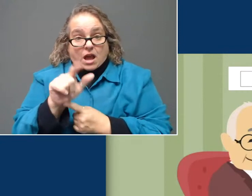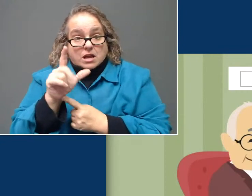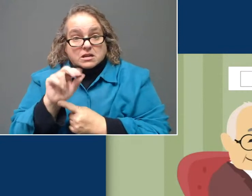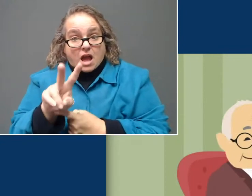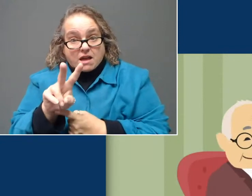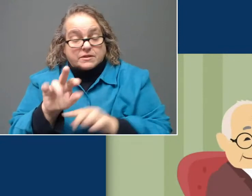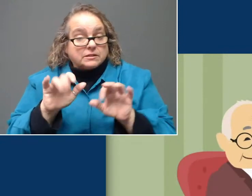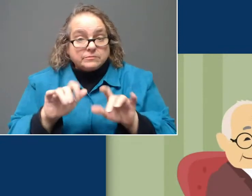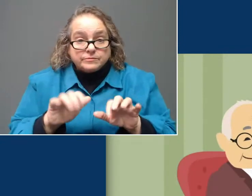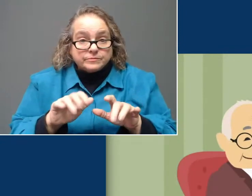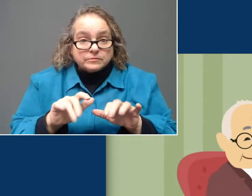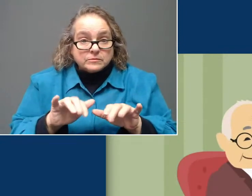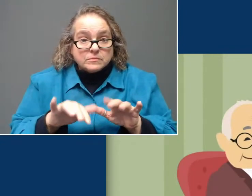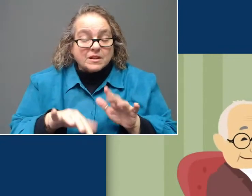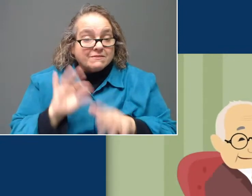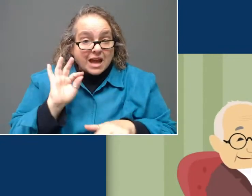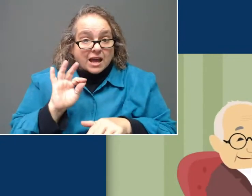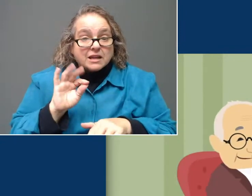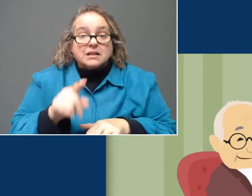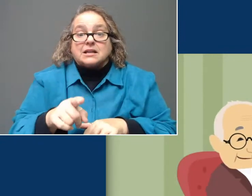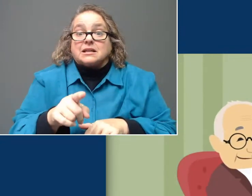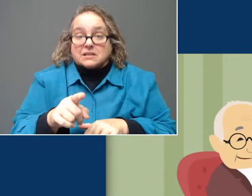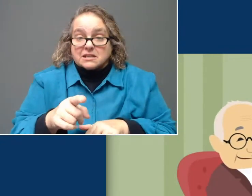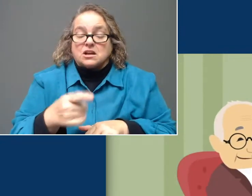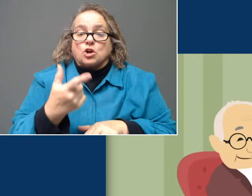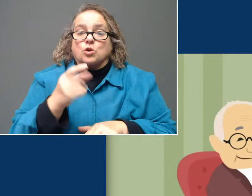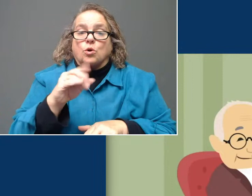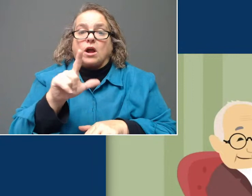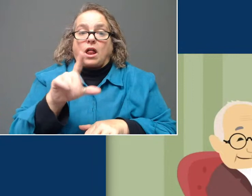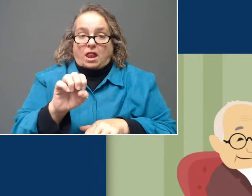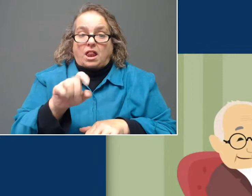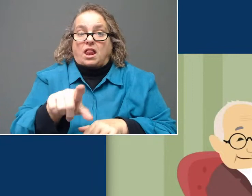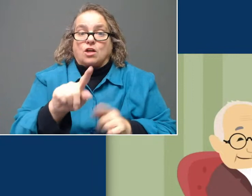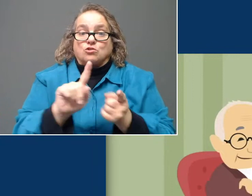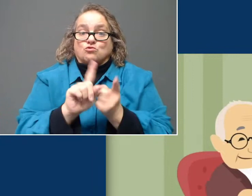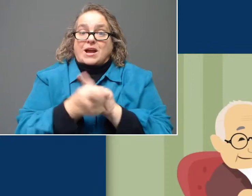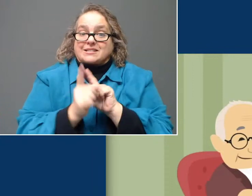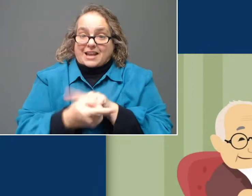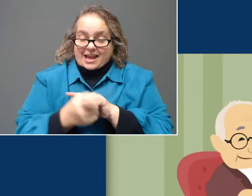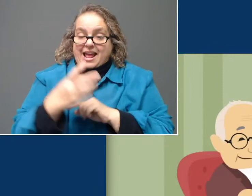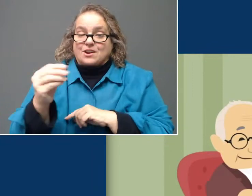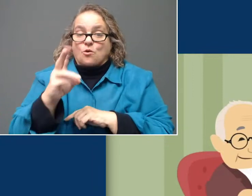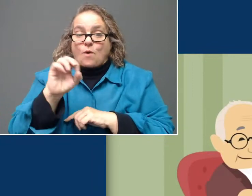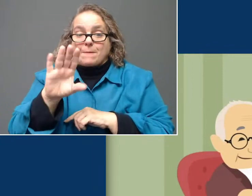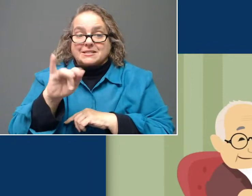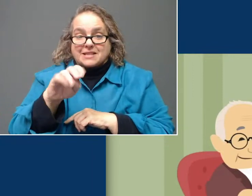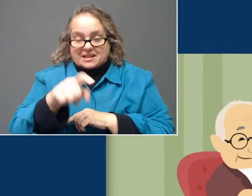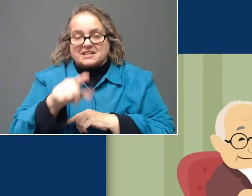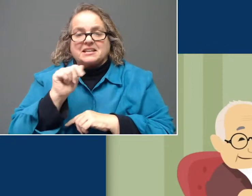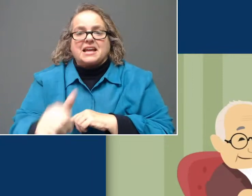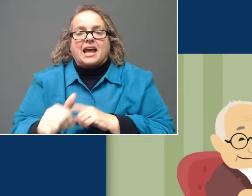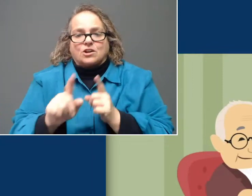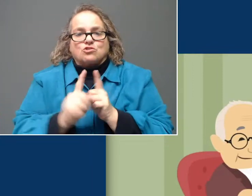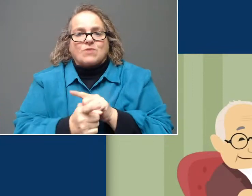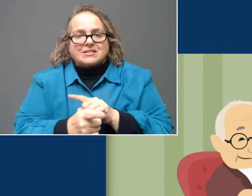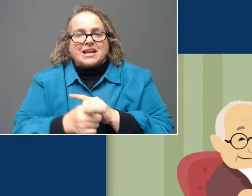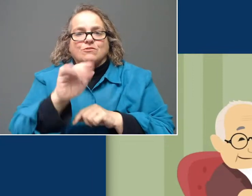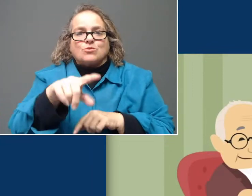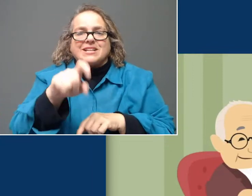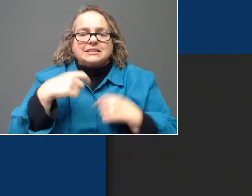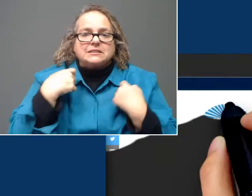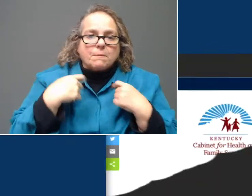The Find a Vaccine website is powered by Google Translate, and the website is available for translation. This will take just a few